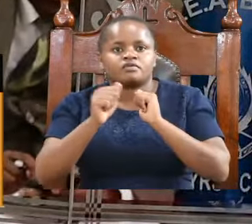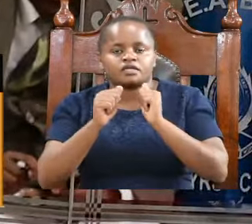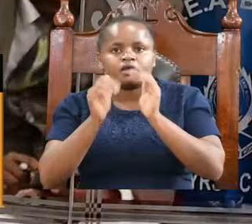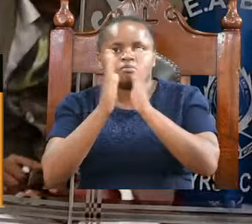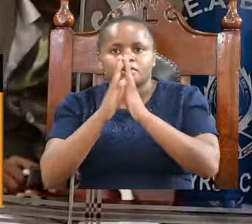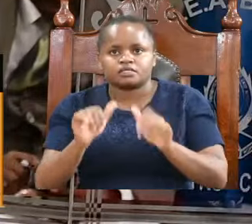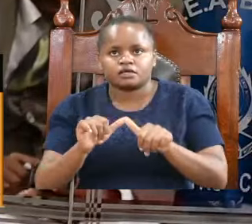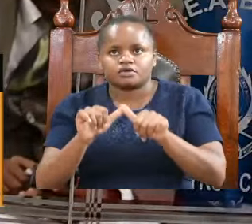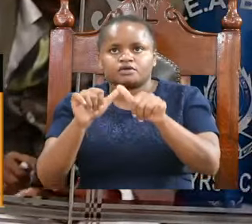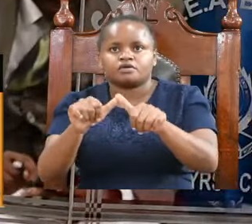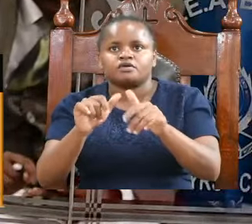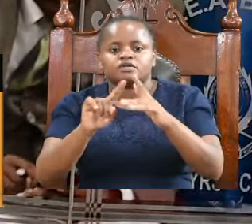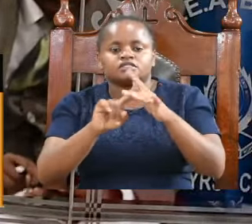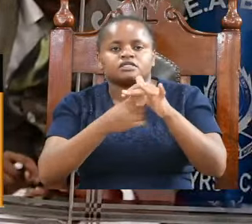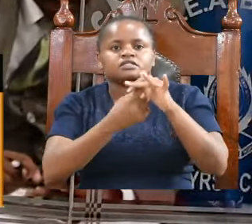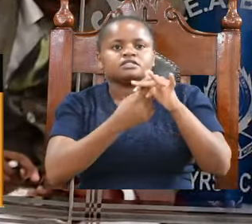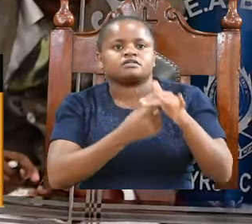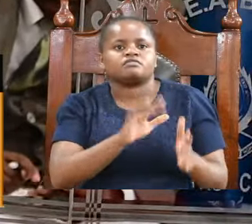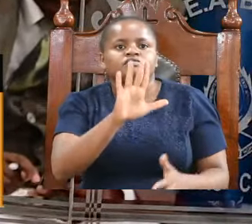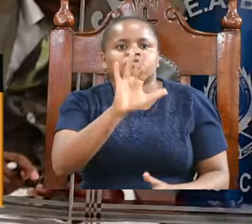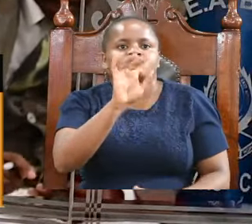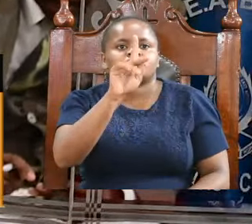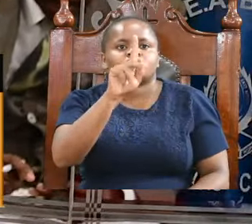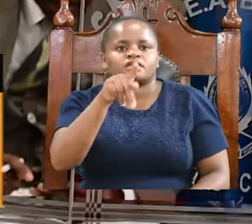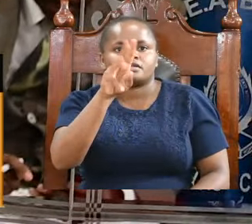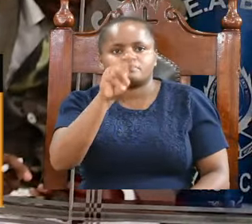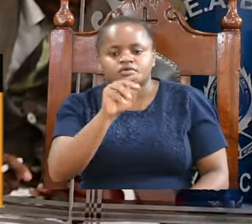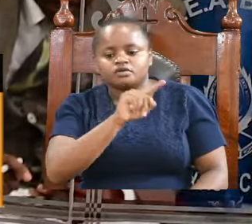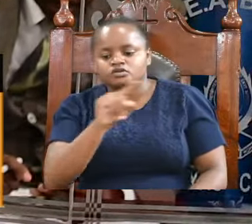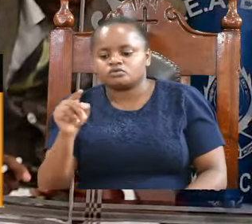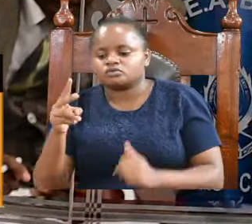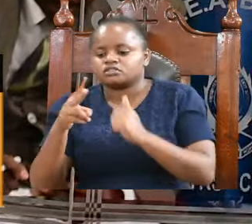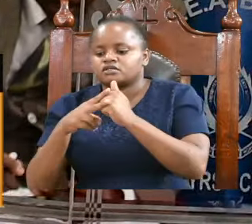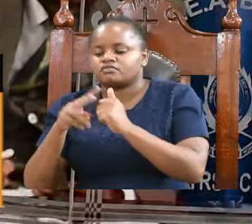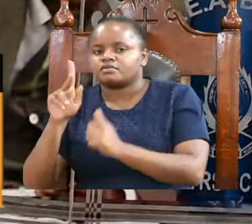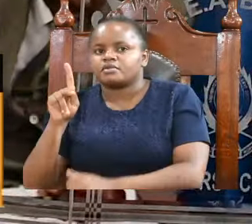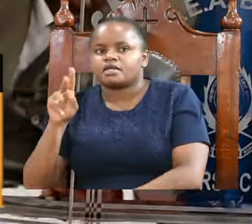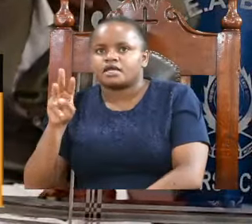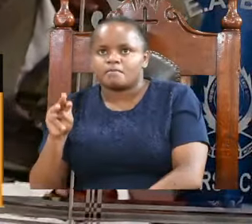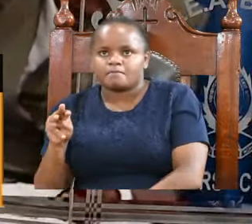ongoing from 5:30 to 7 p.m.